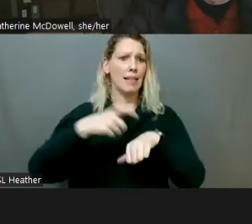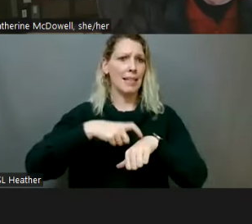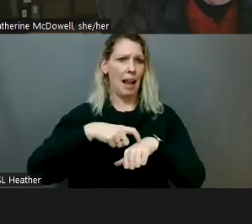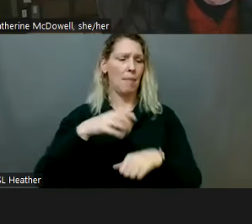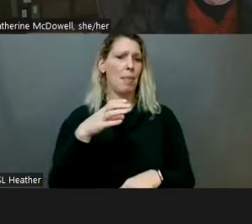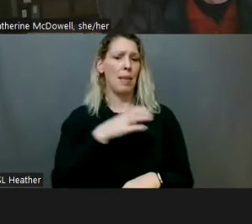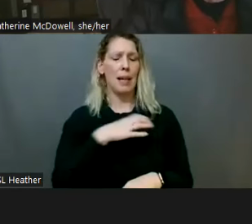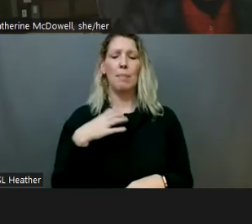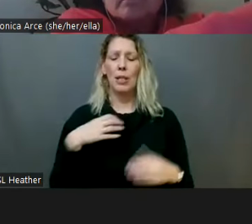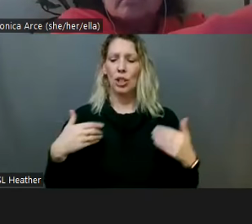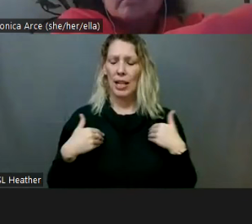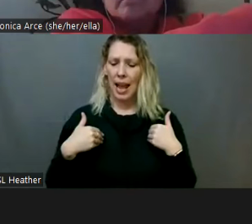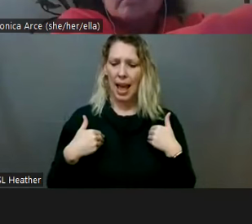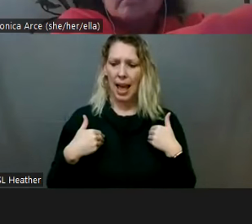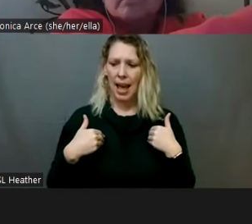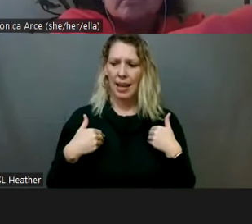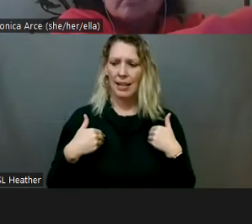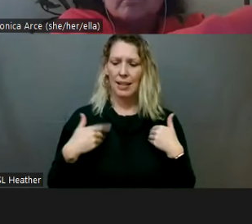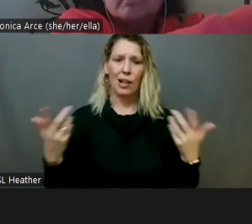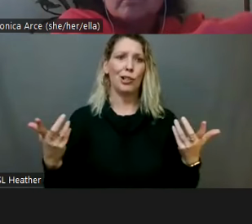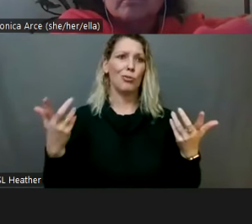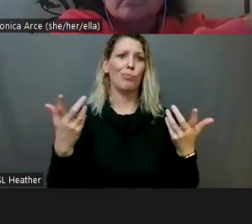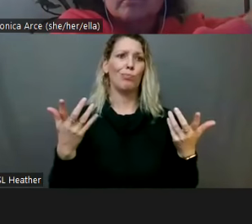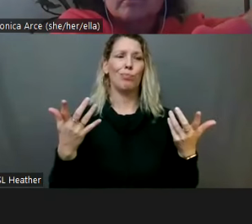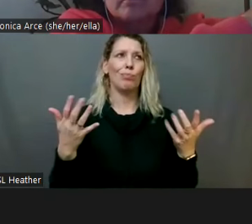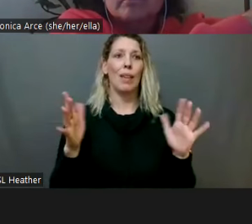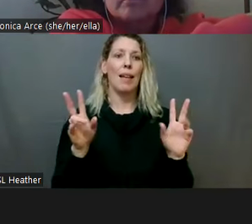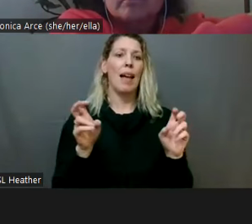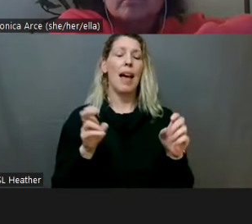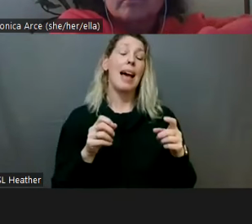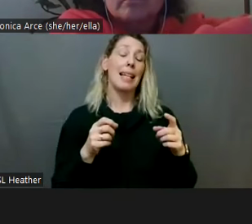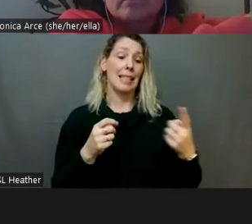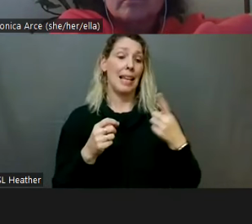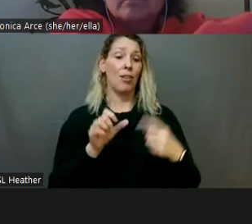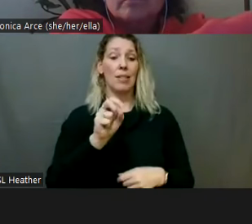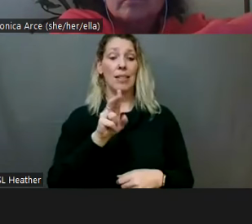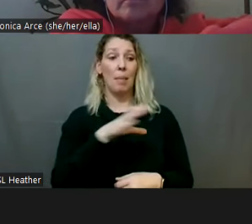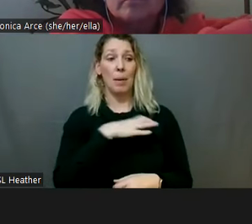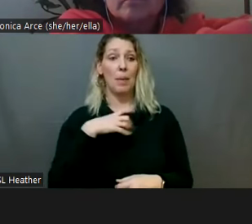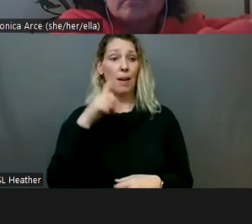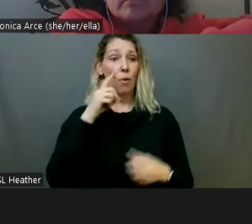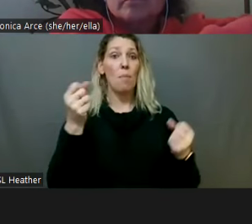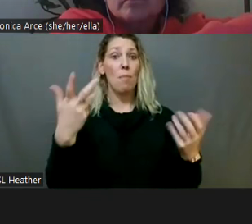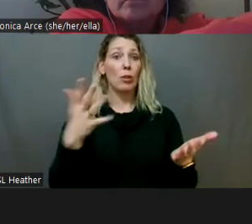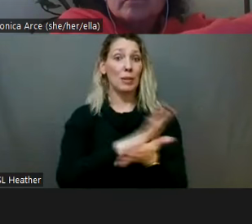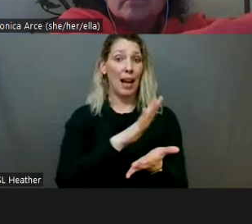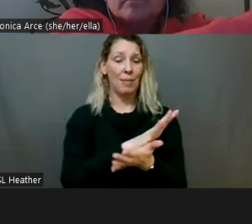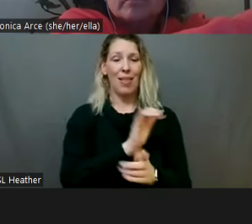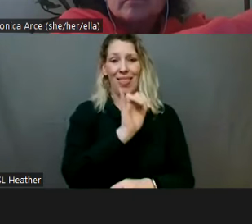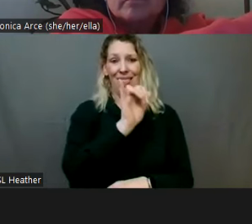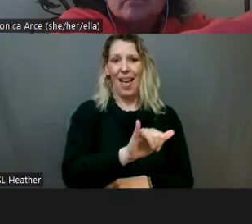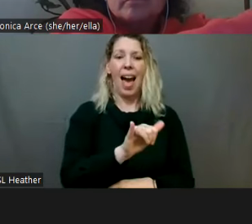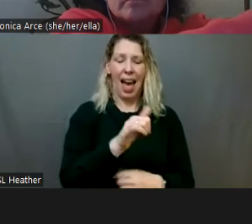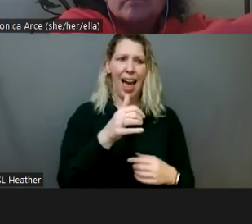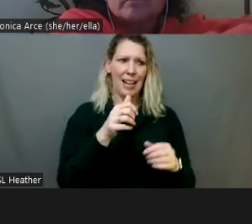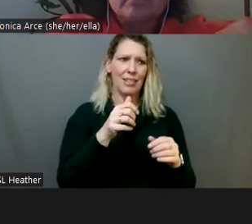commission had a joint, or I should say a single subcommittee for multiple documents, that did go